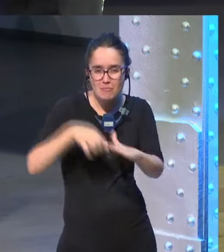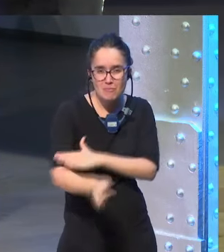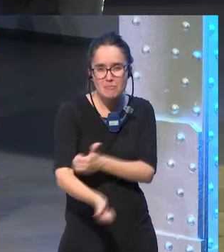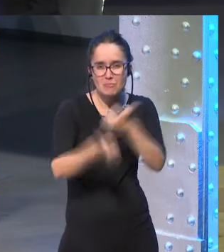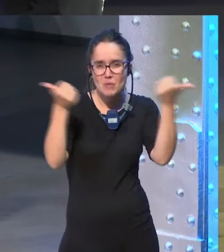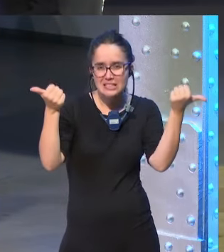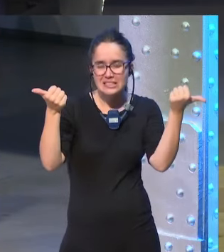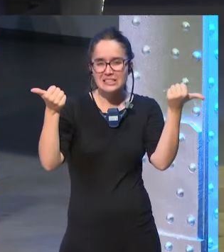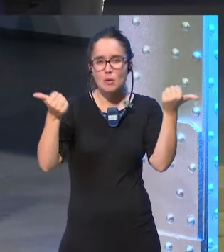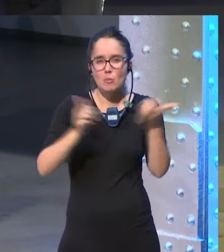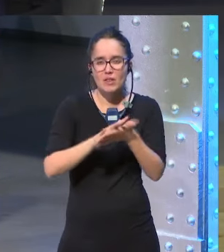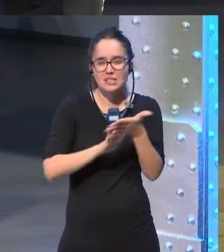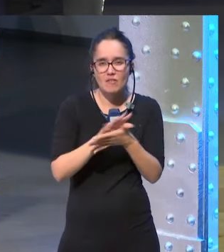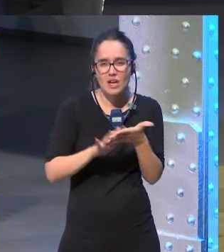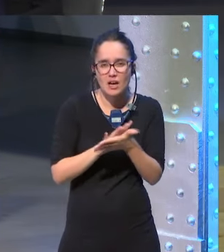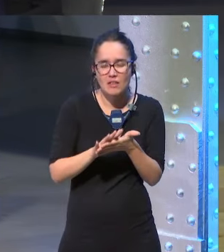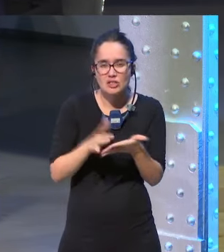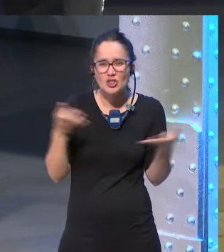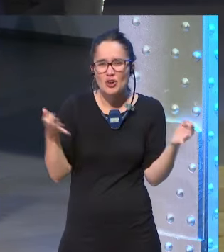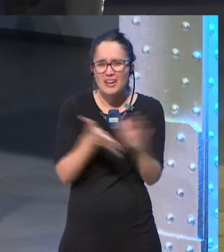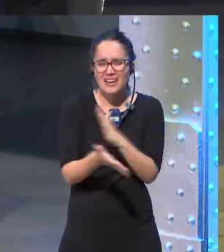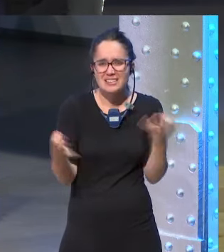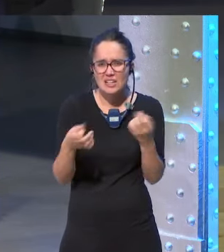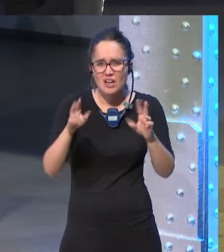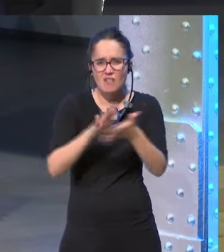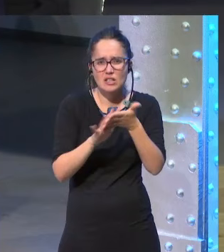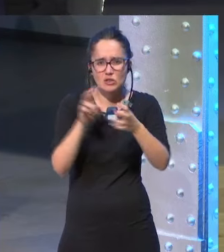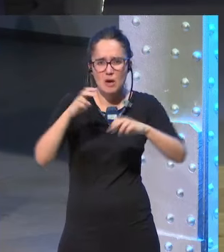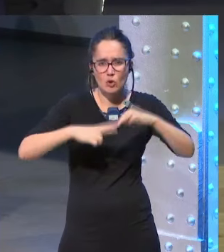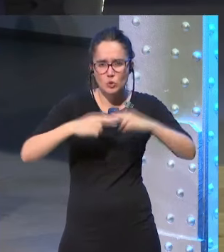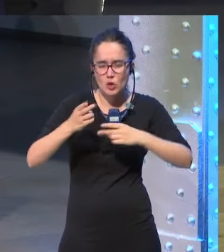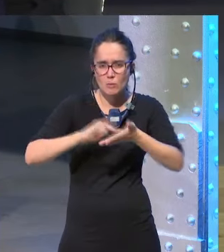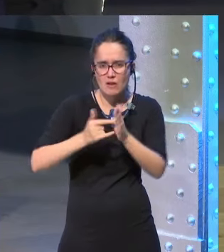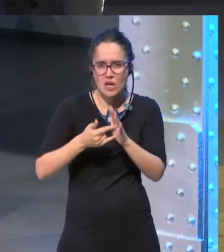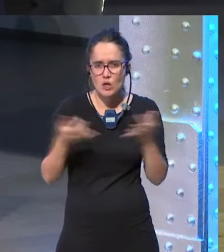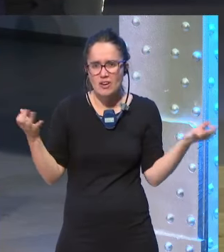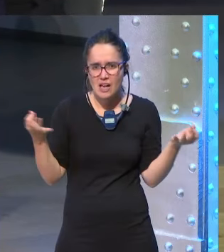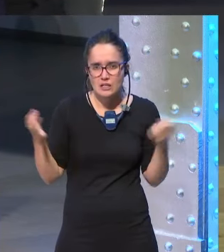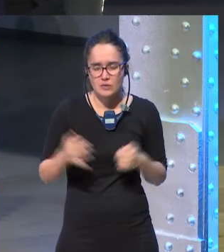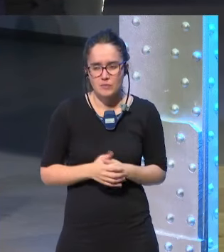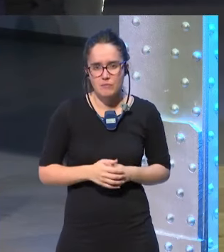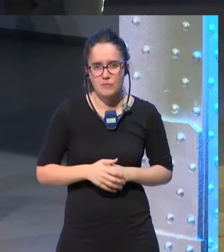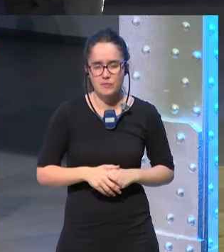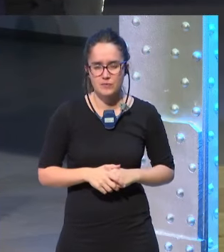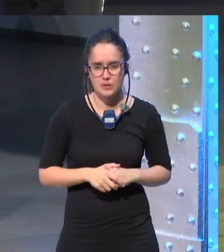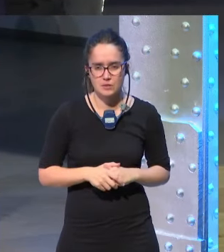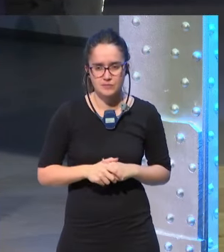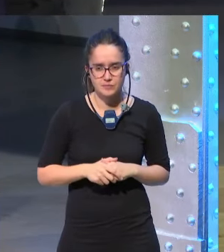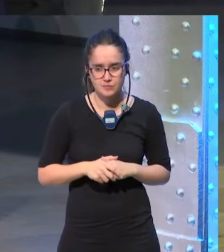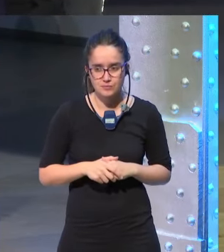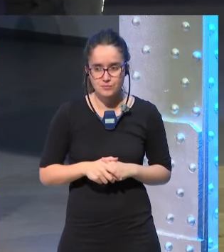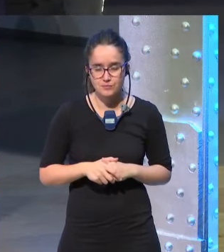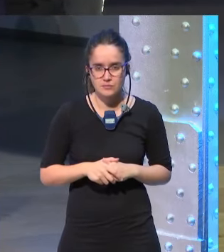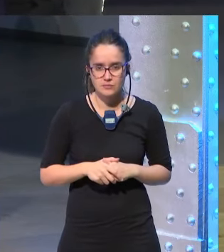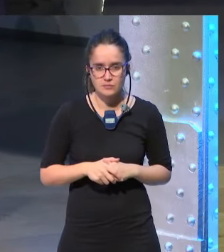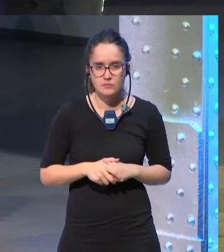planning? Well, in principle, it reconnects architects with the execution phase of architecture. So in